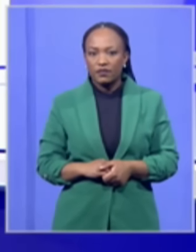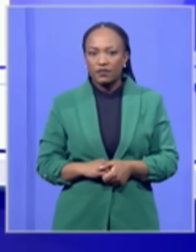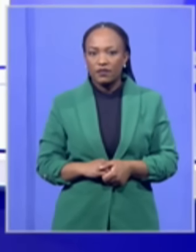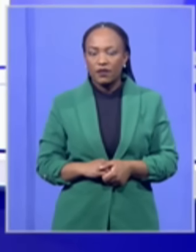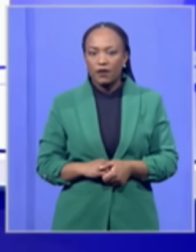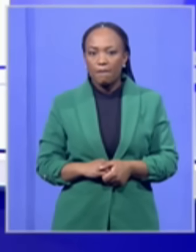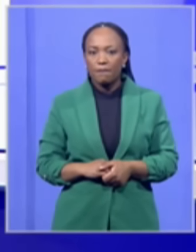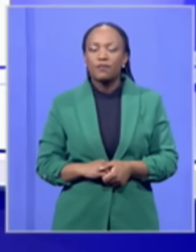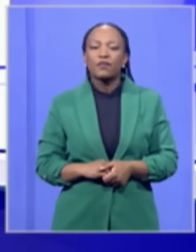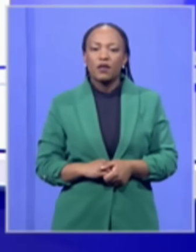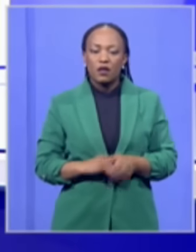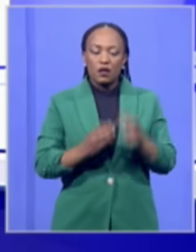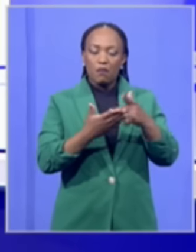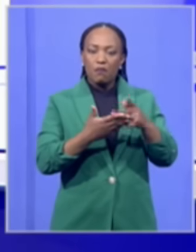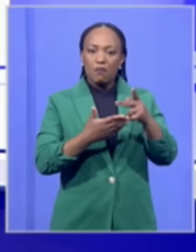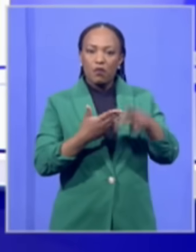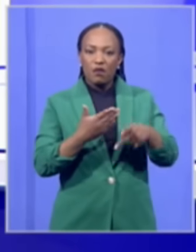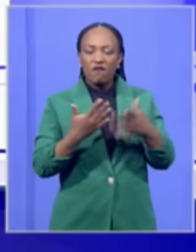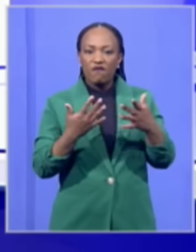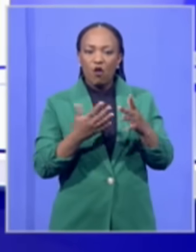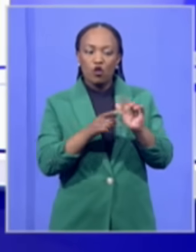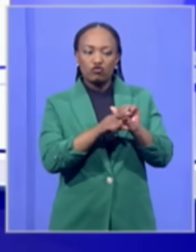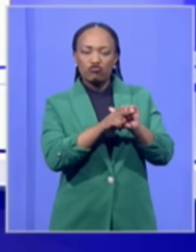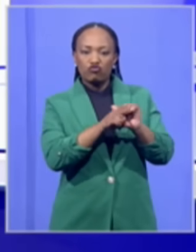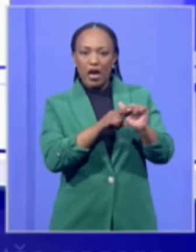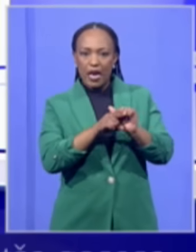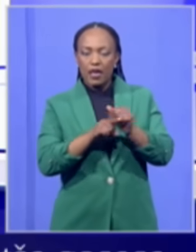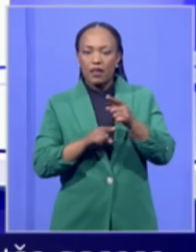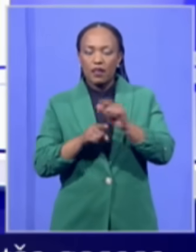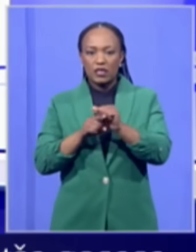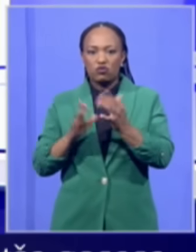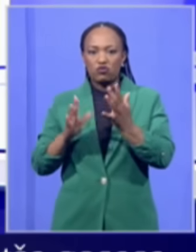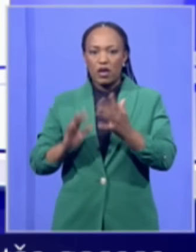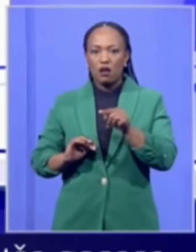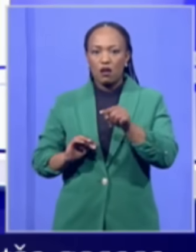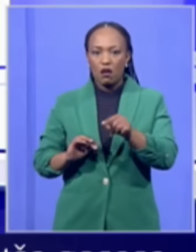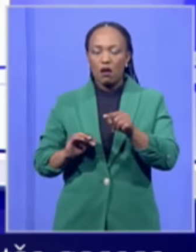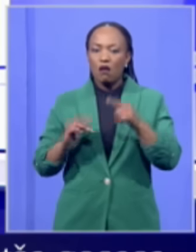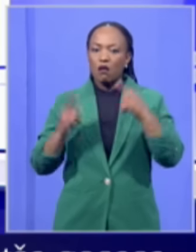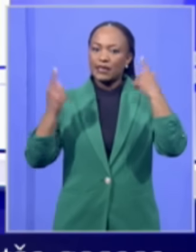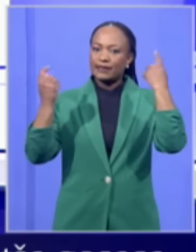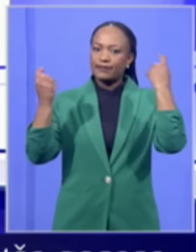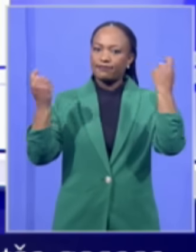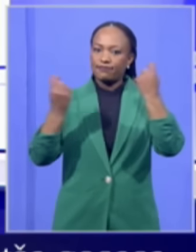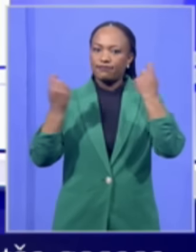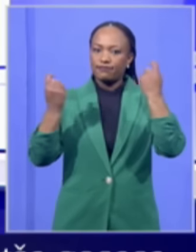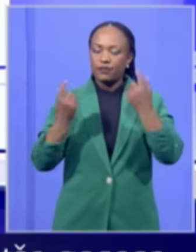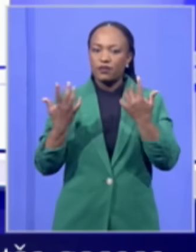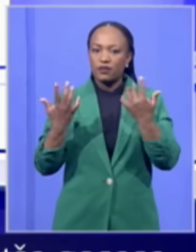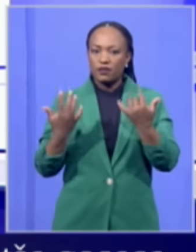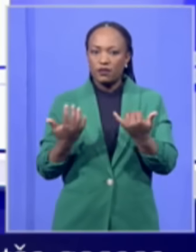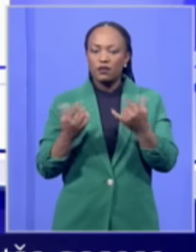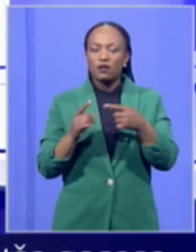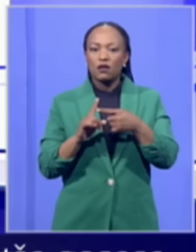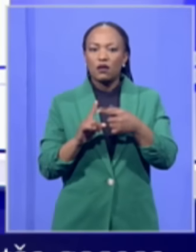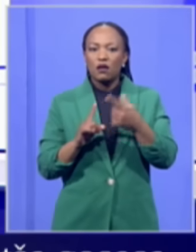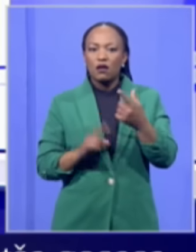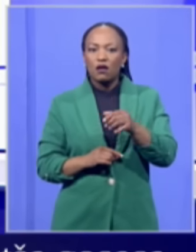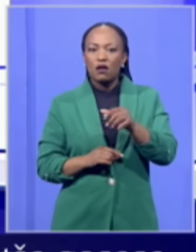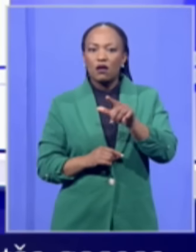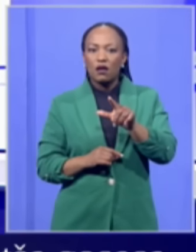Lenaneo la go hlabolla dipapadi la Train the Trainer le hlwele le swere moletlo ka mabaleng a dipapadi a Kganya Lesedi